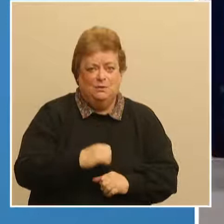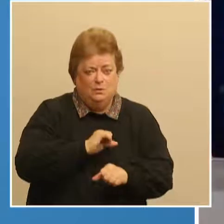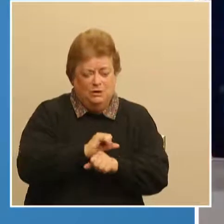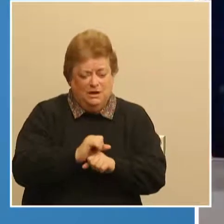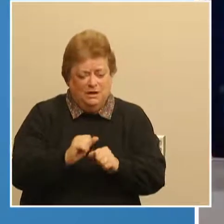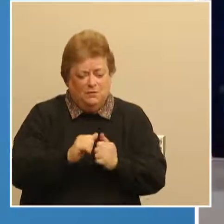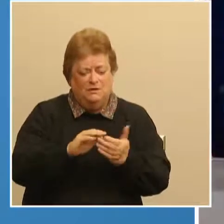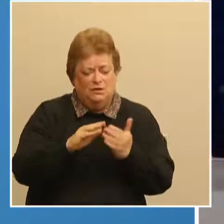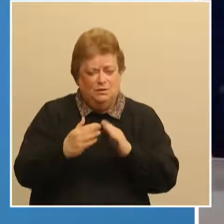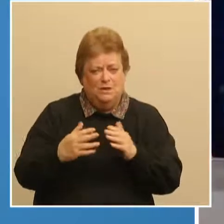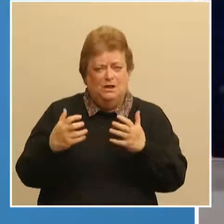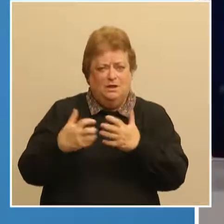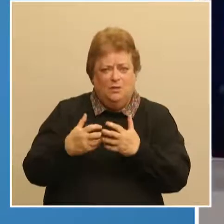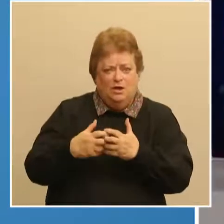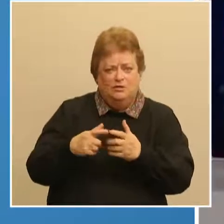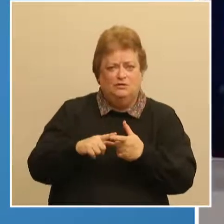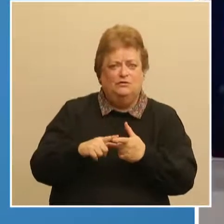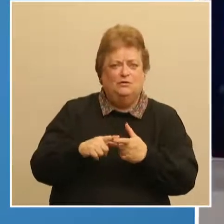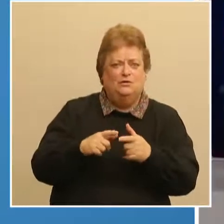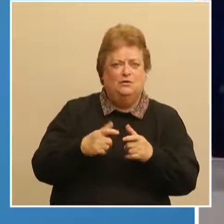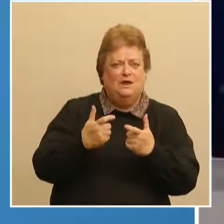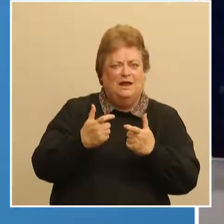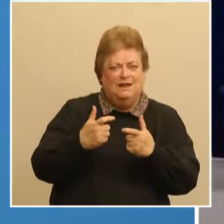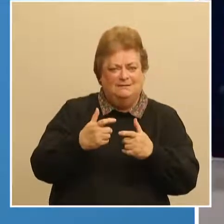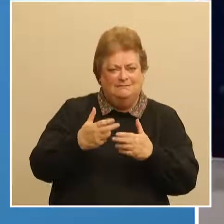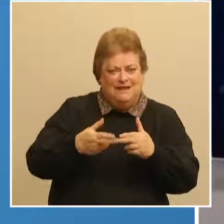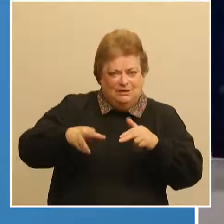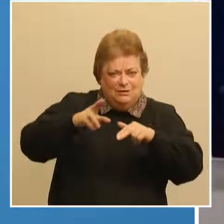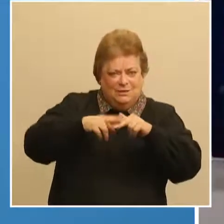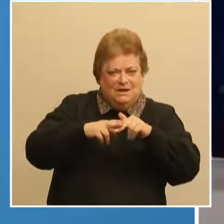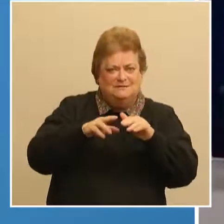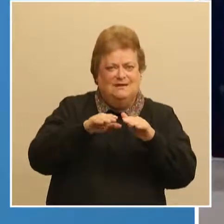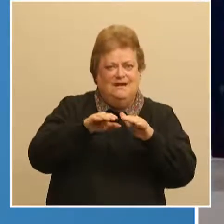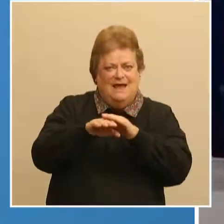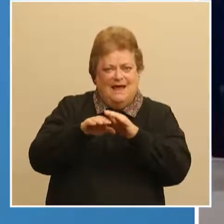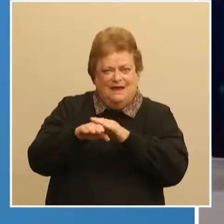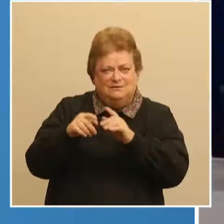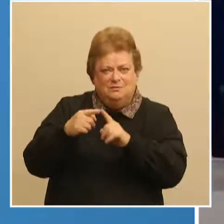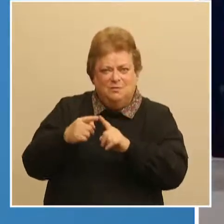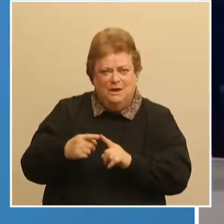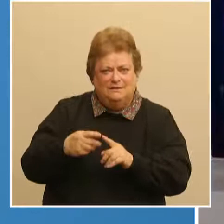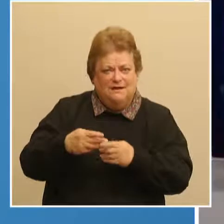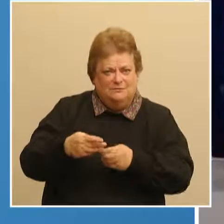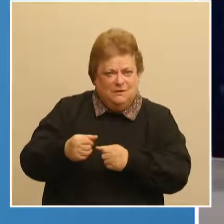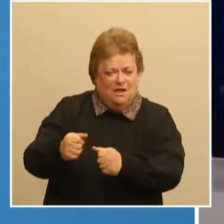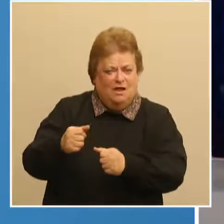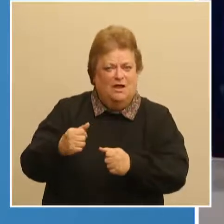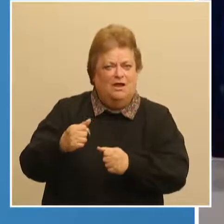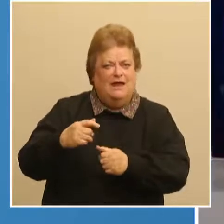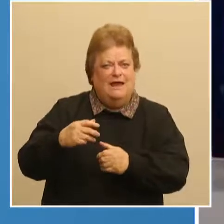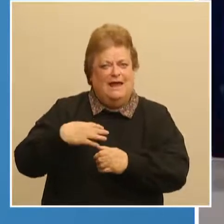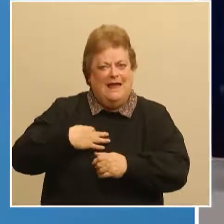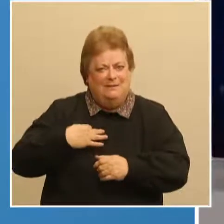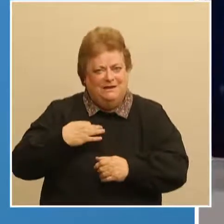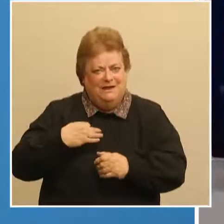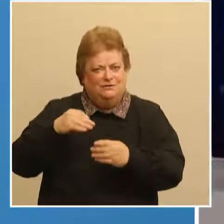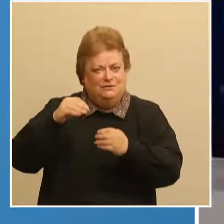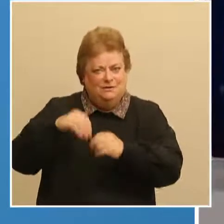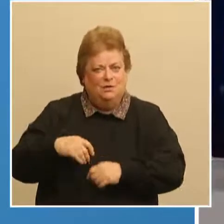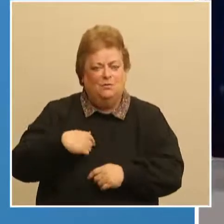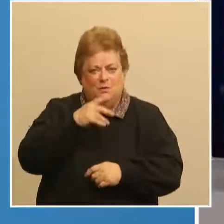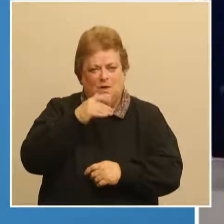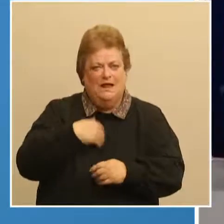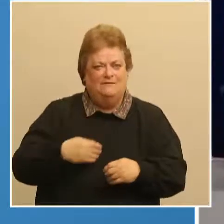to increase access points and streamline the application process and requirements. We'll have additional information on this next